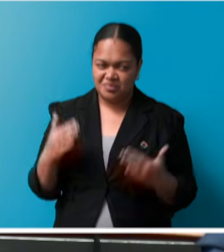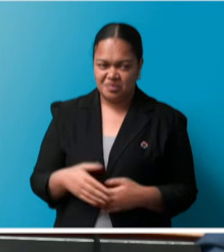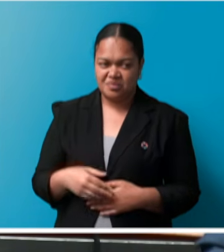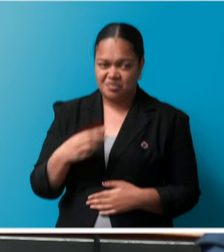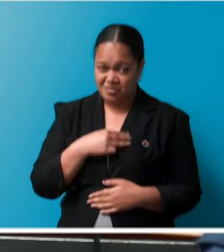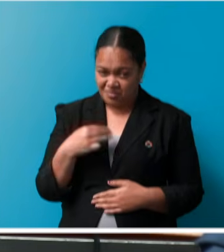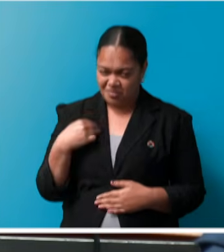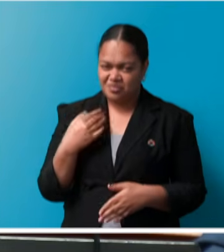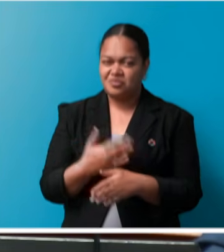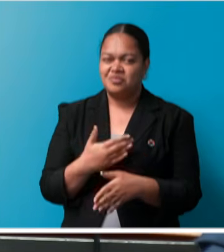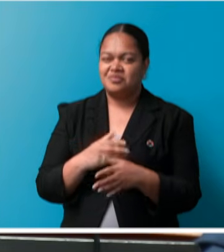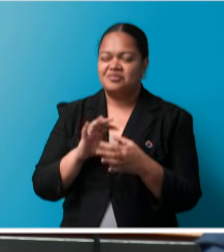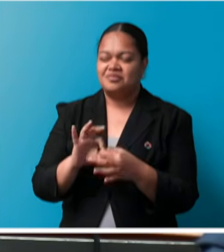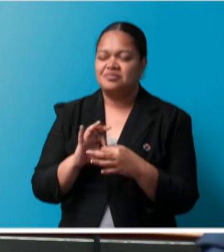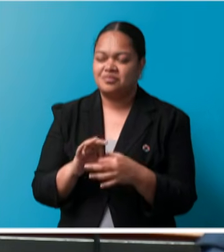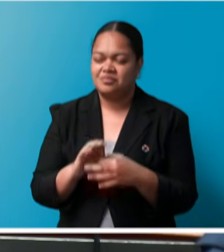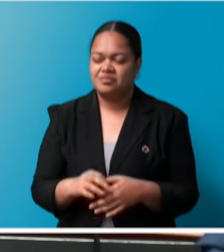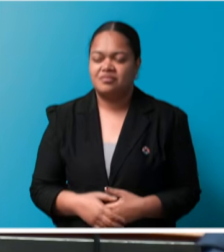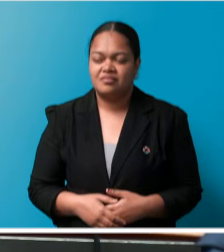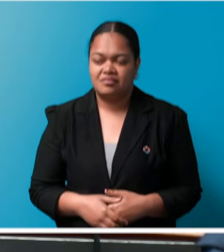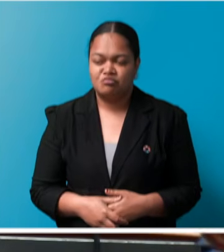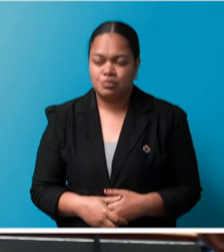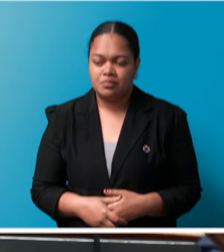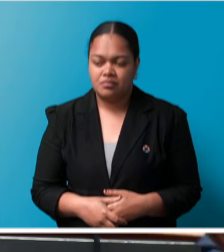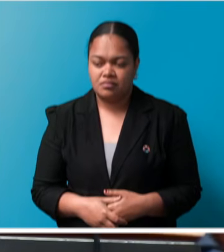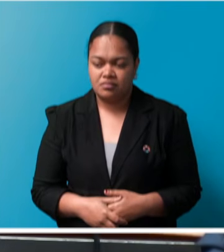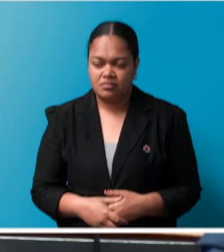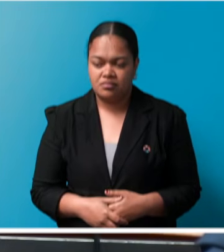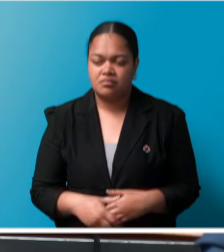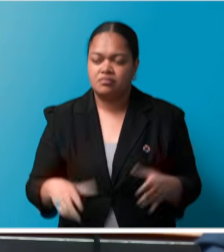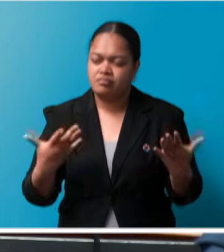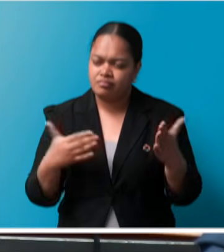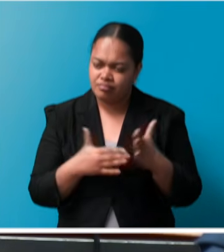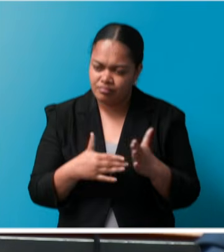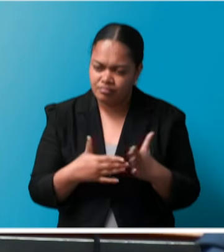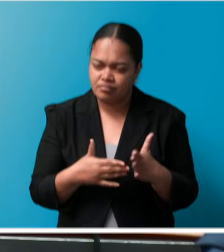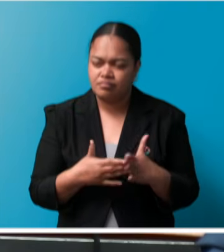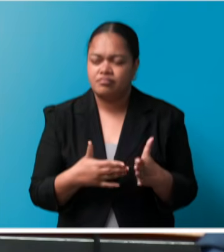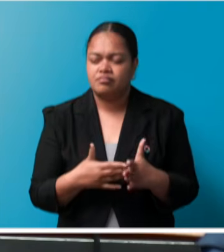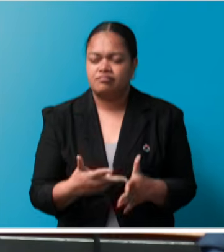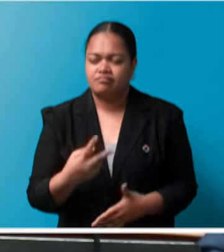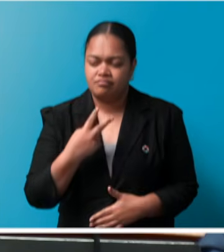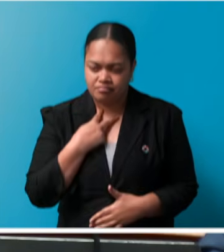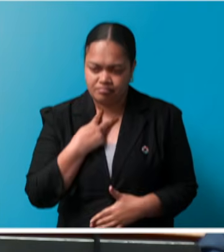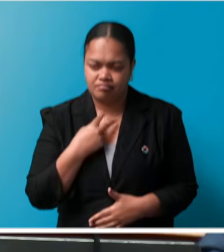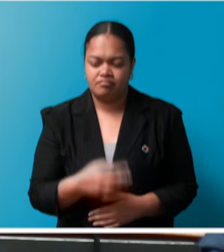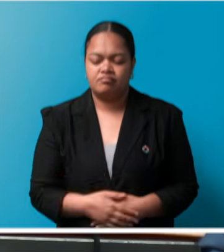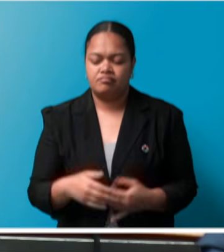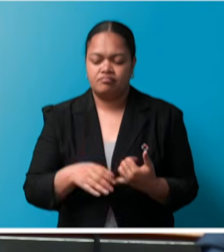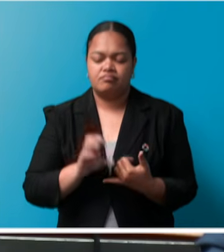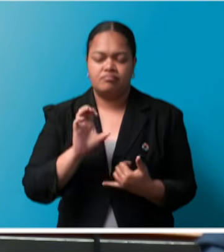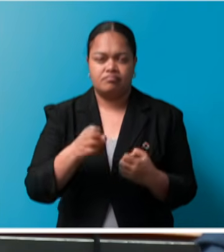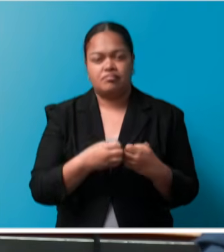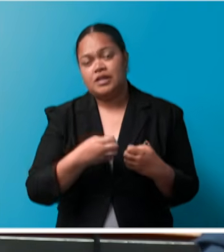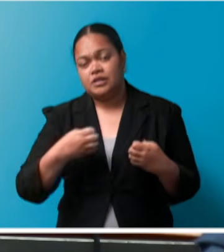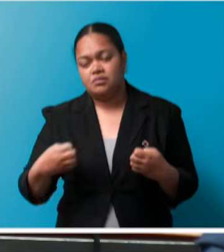worked closely with the board to remove long-standing barriers that have constrained investment expansion